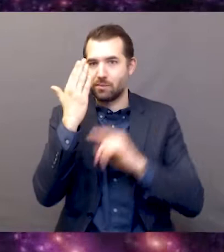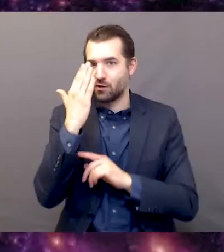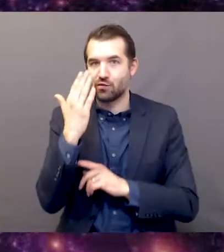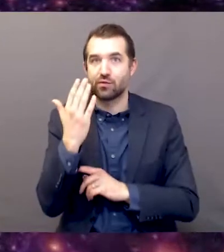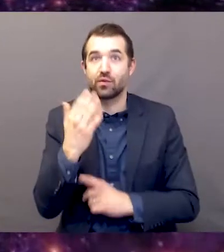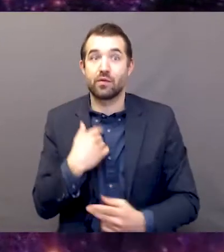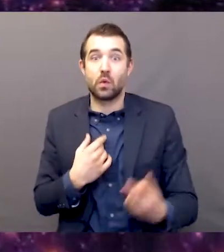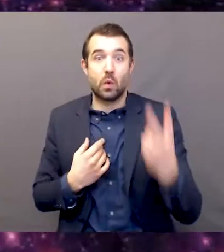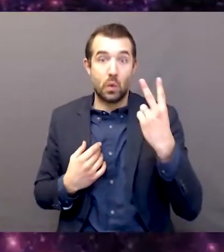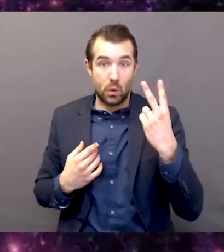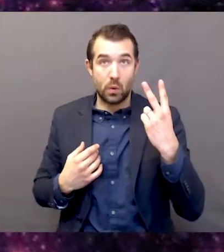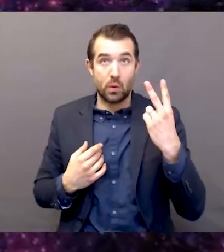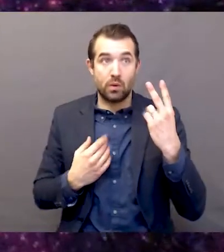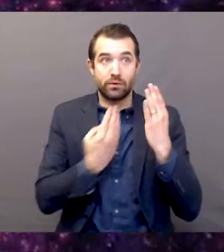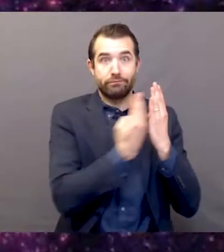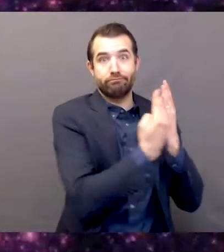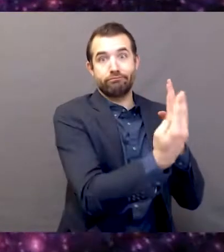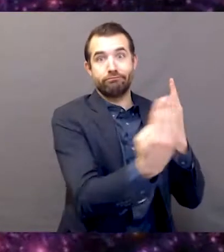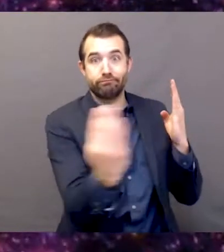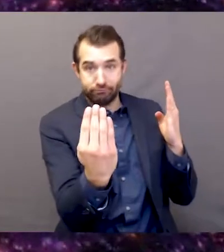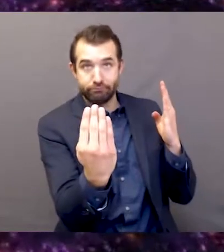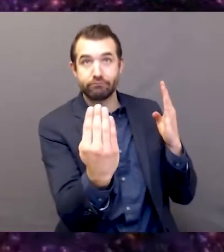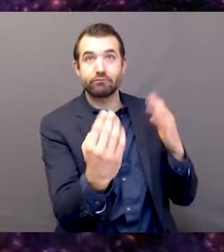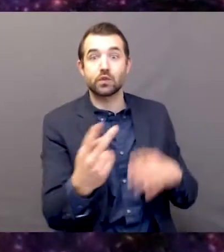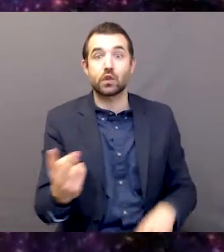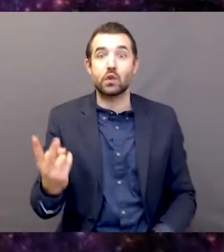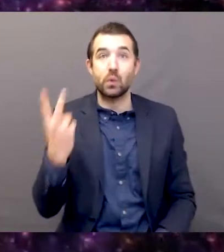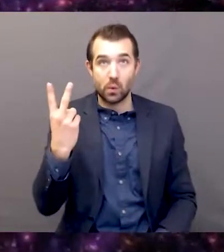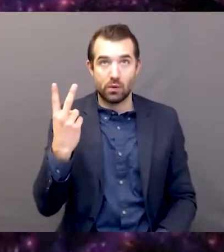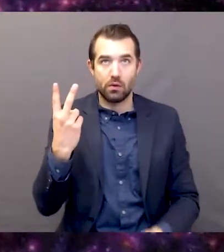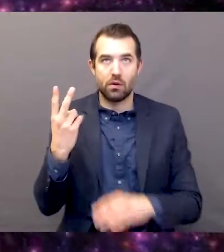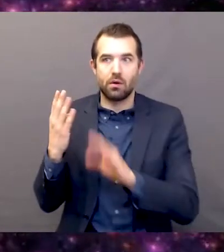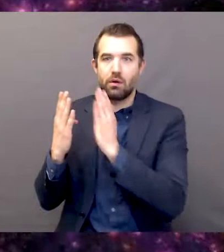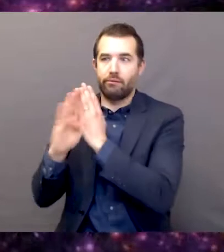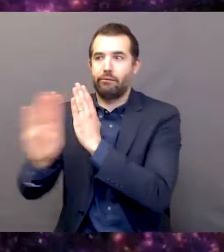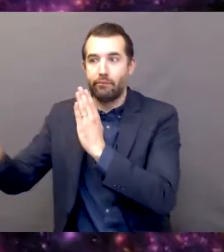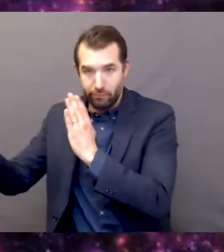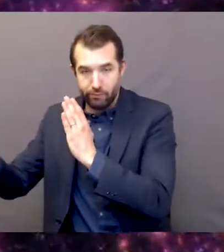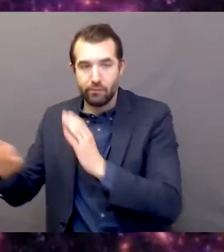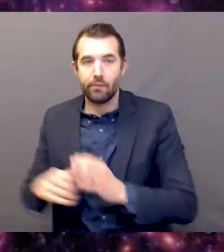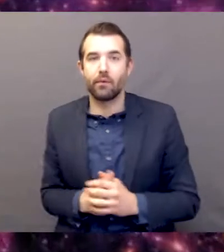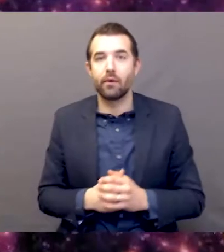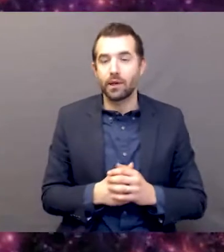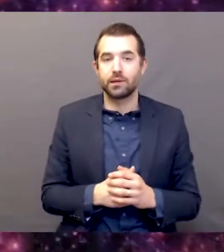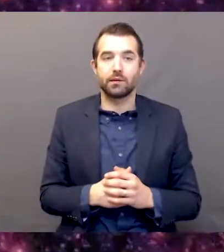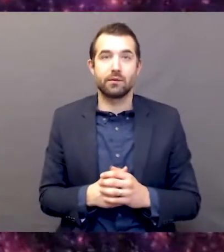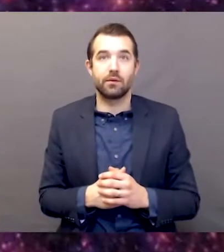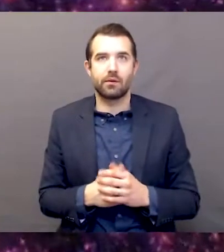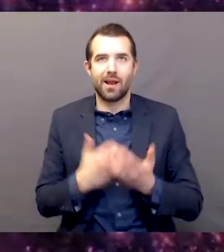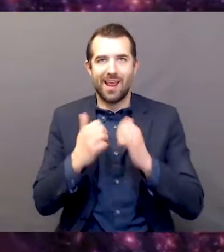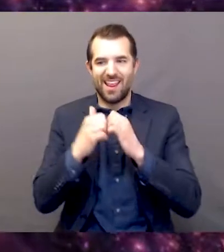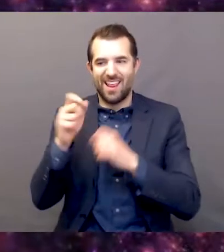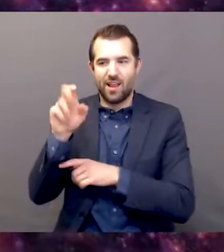parabola-shaped mirrors, and another set shaped like the figure of hyperbolas. The focal length, the distance between the mirrors and the